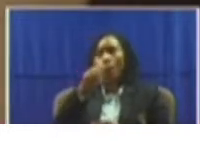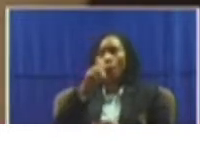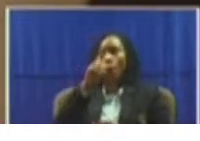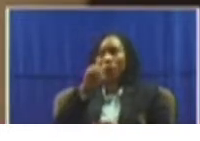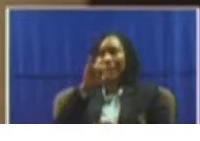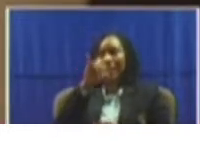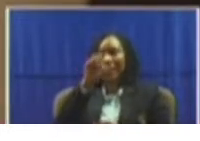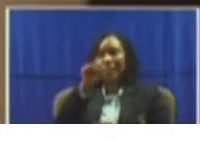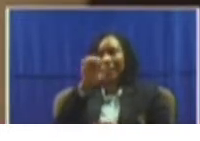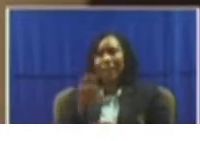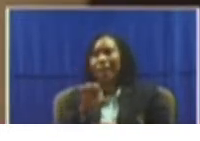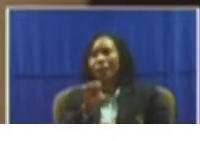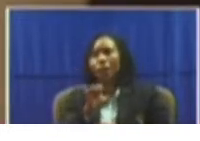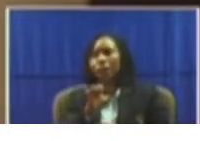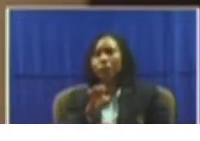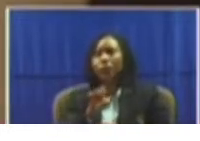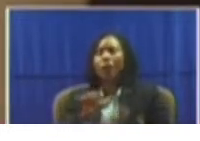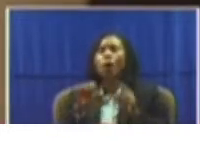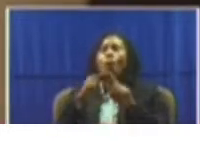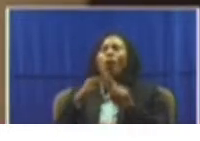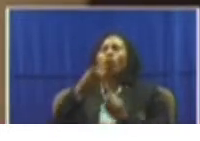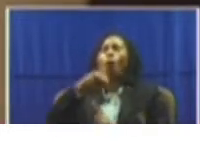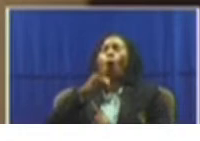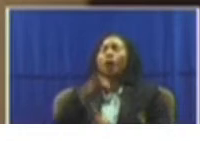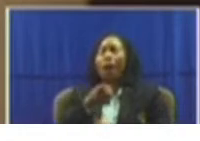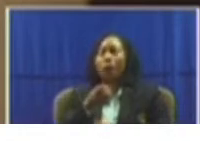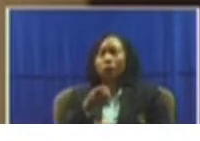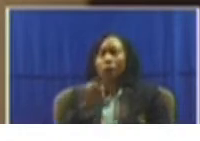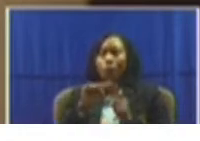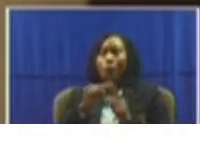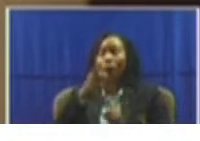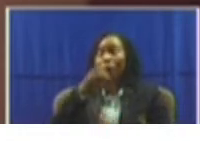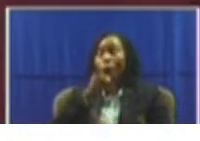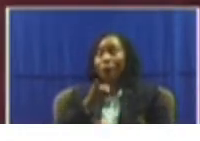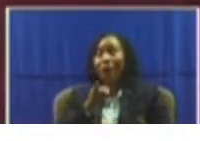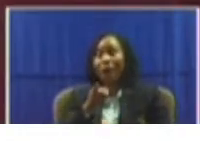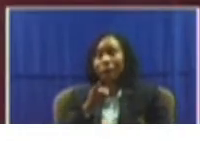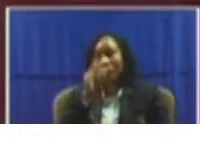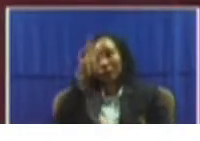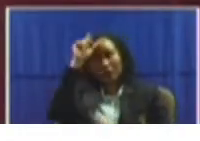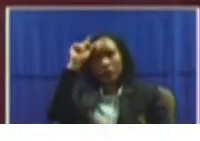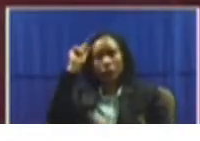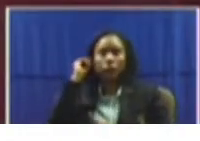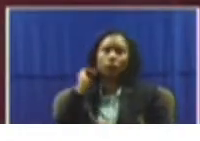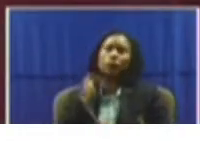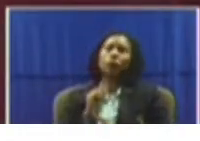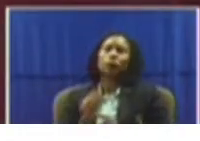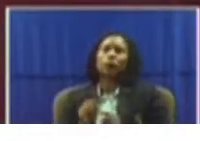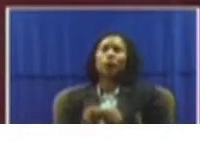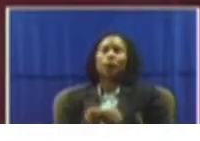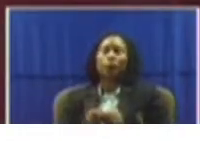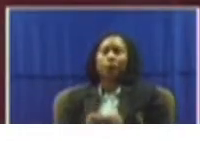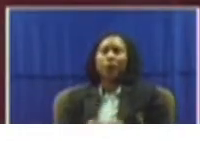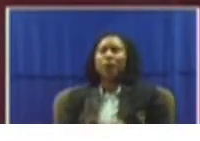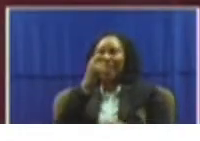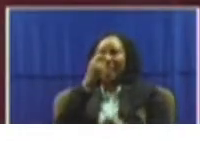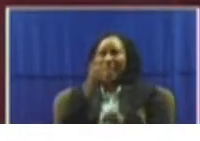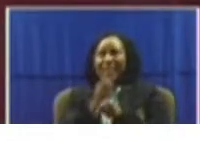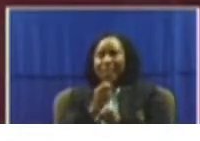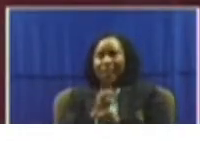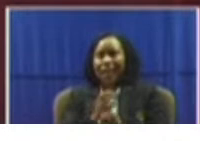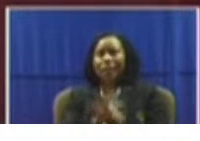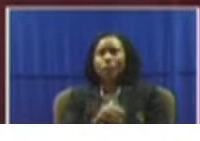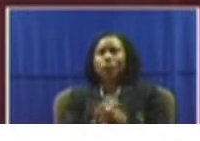the Commission that in order to convert public funds for private benefit, it was necessary to